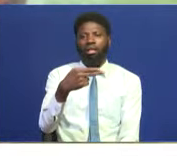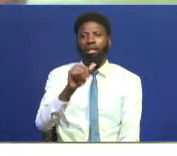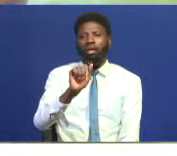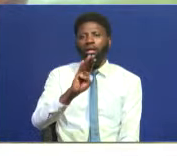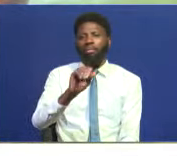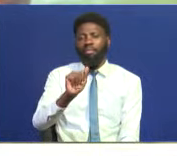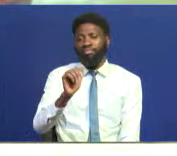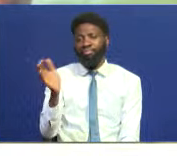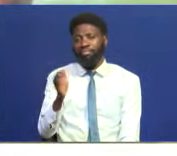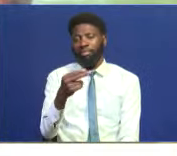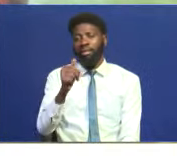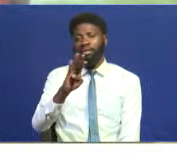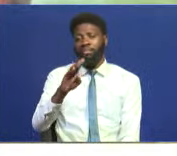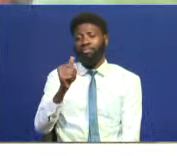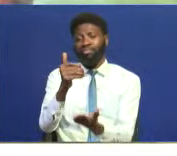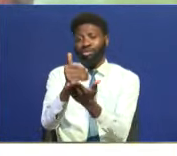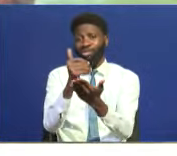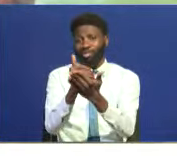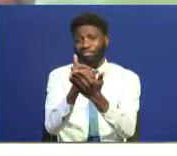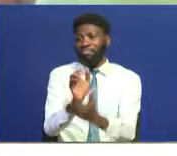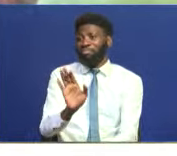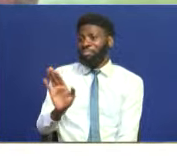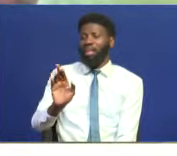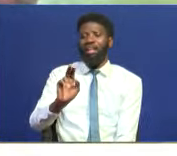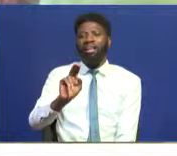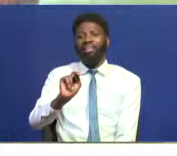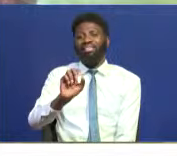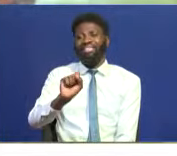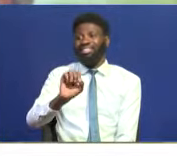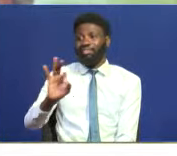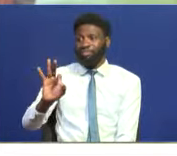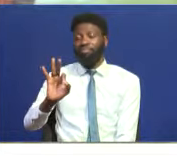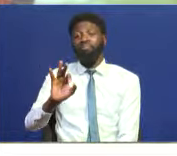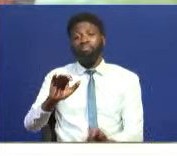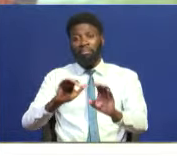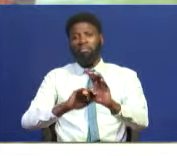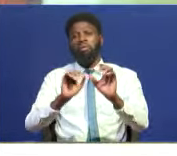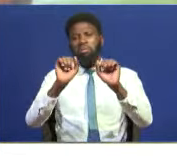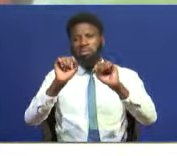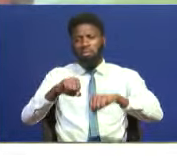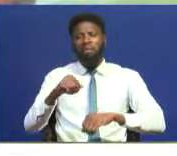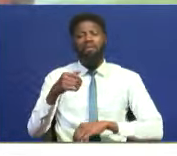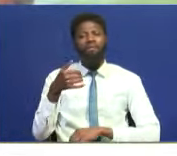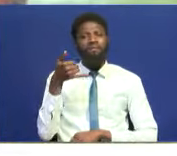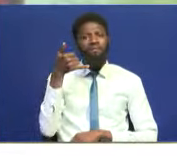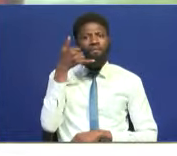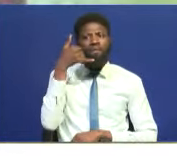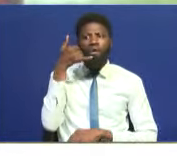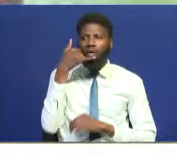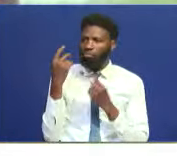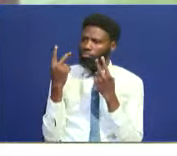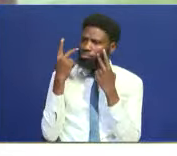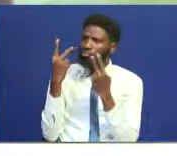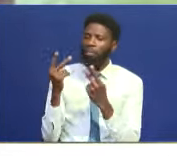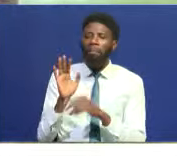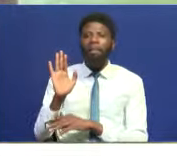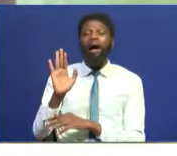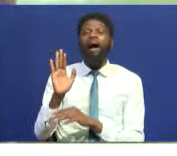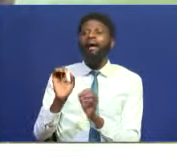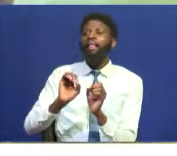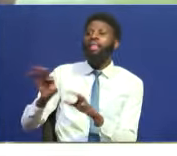NSSF, where members can access their savings plan through their mobile phones by dialing